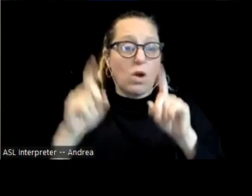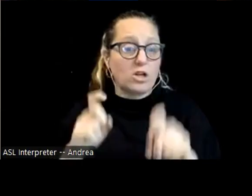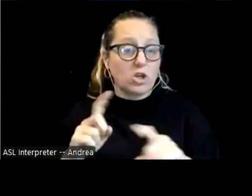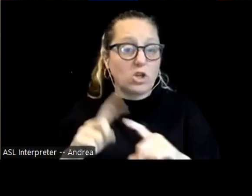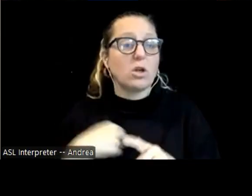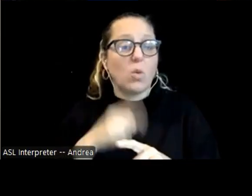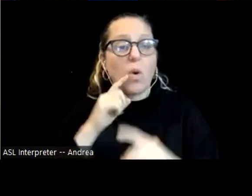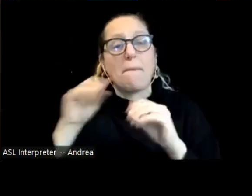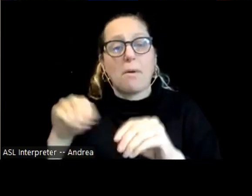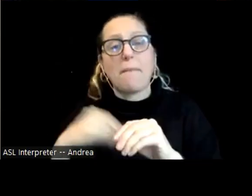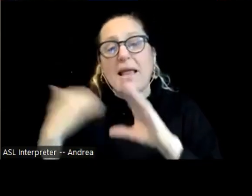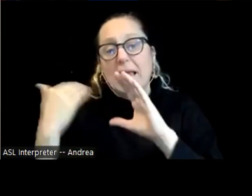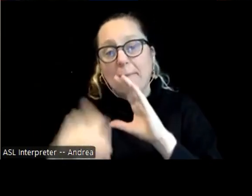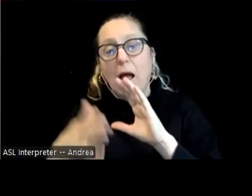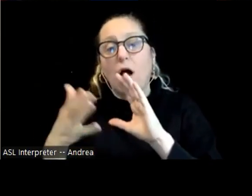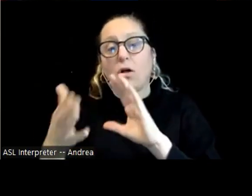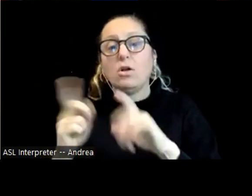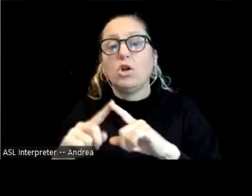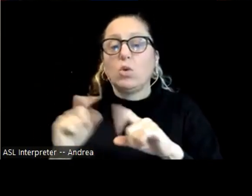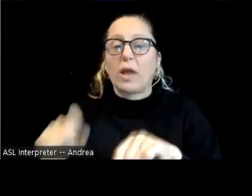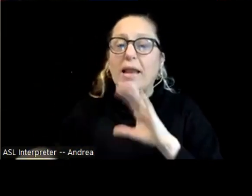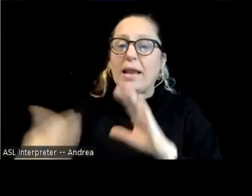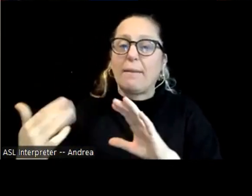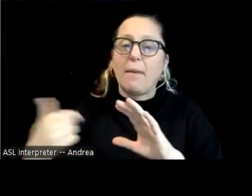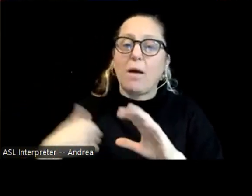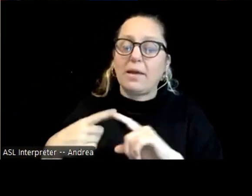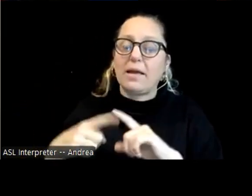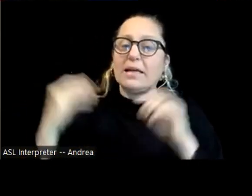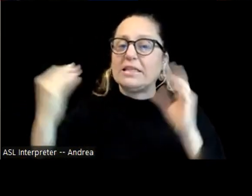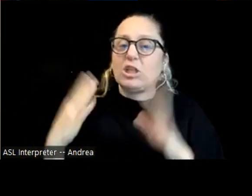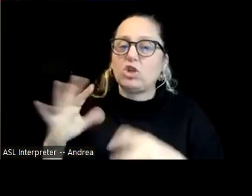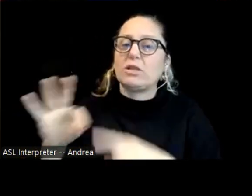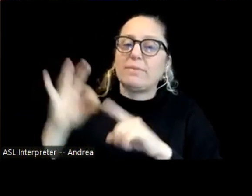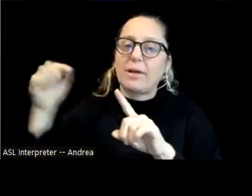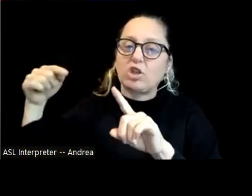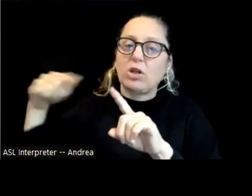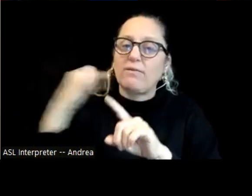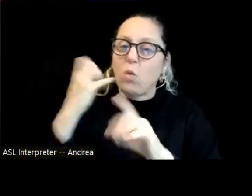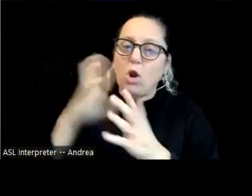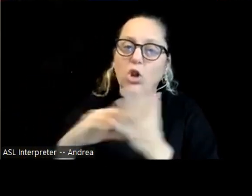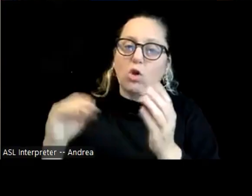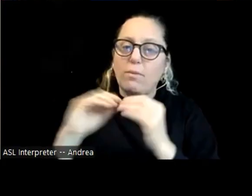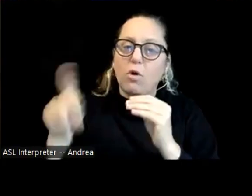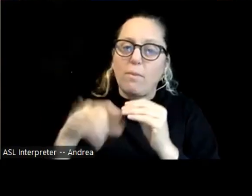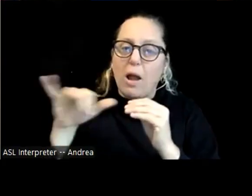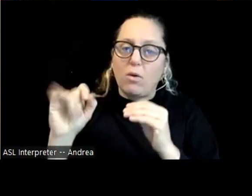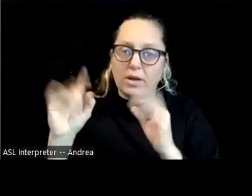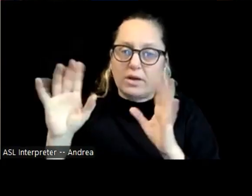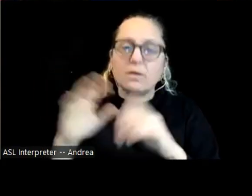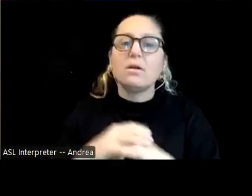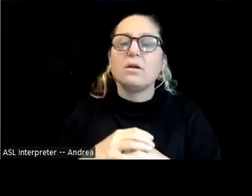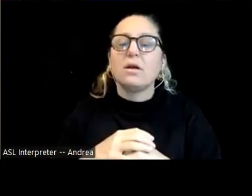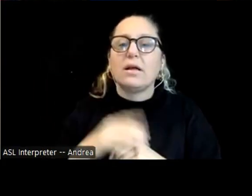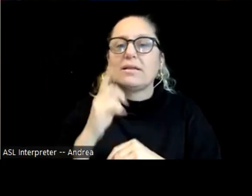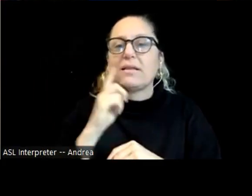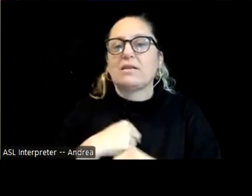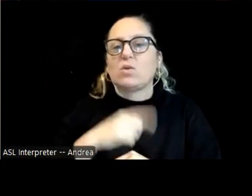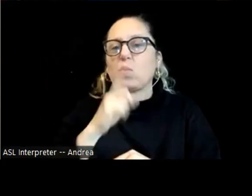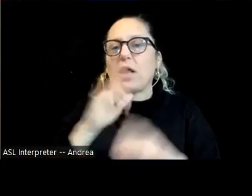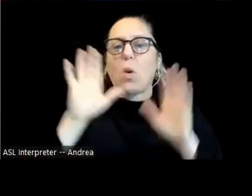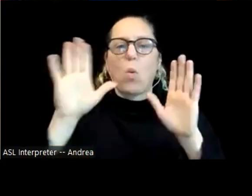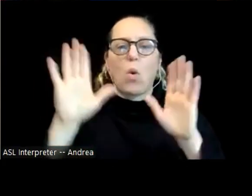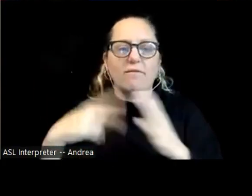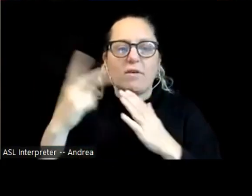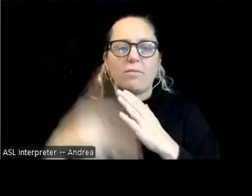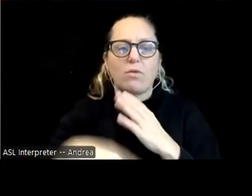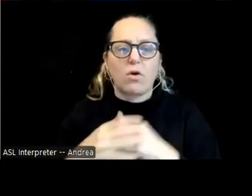my email up and you can email me, teachers especially, if you want to learn more about it. But it is an absolute wonderful